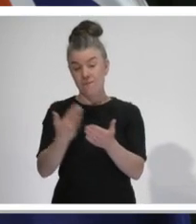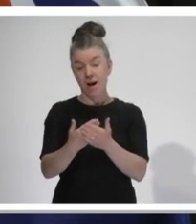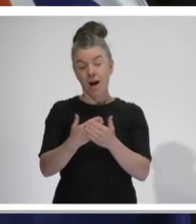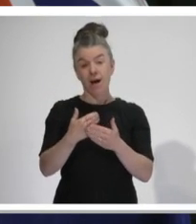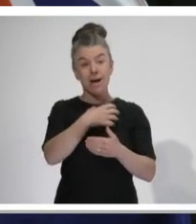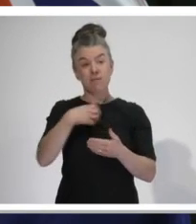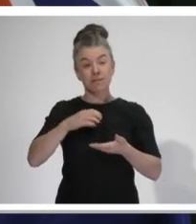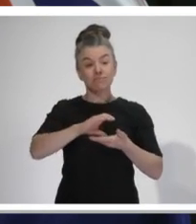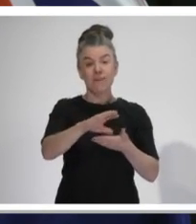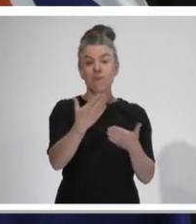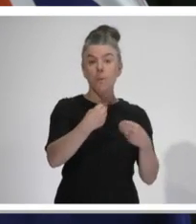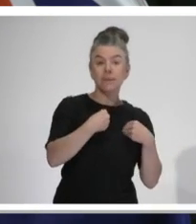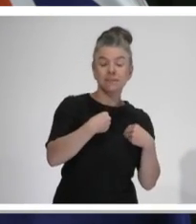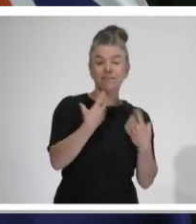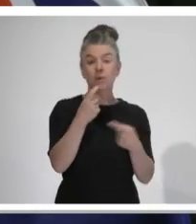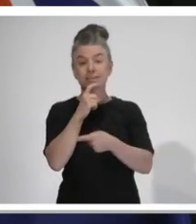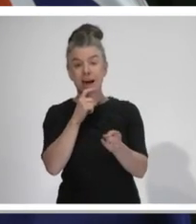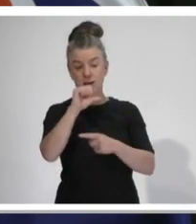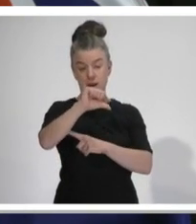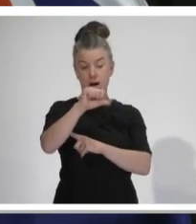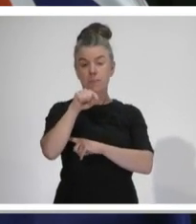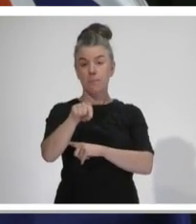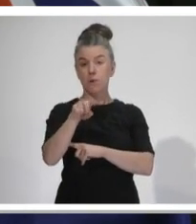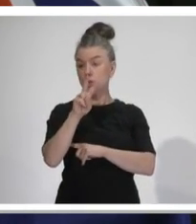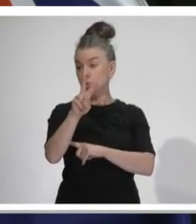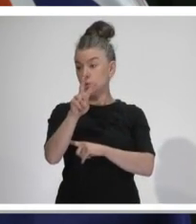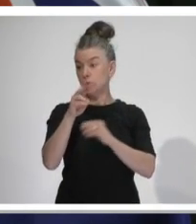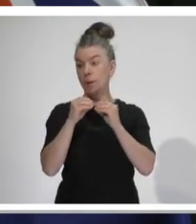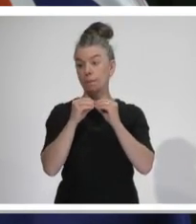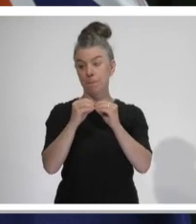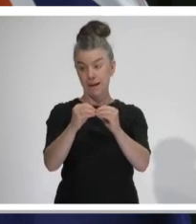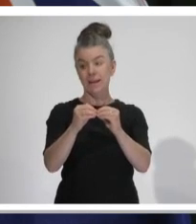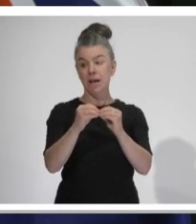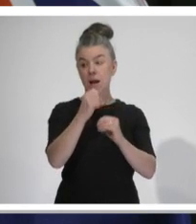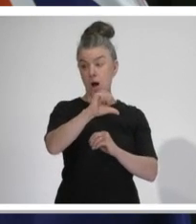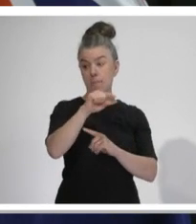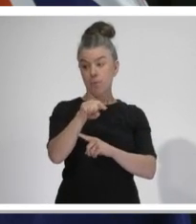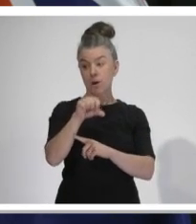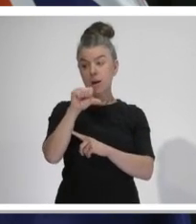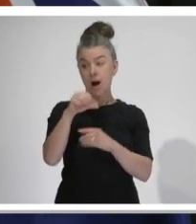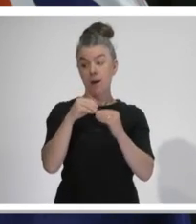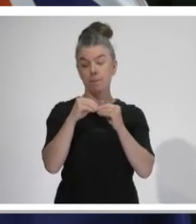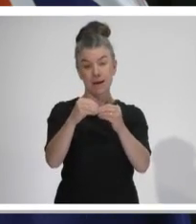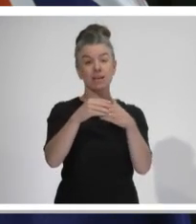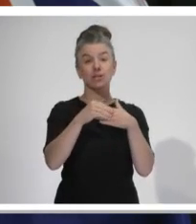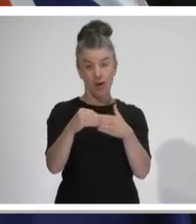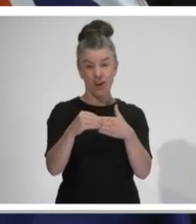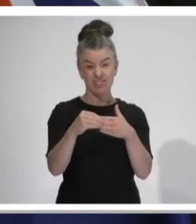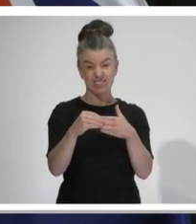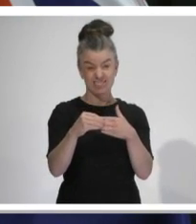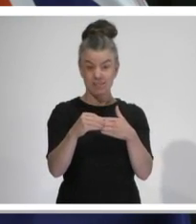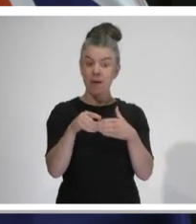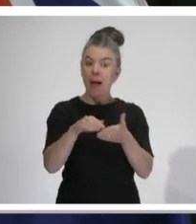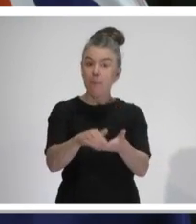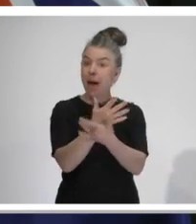billion since we announced it on March 17th and is protecting the jobs and incomes of 1.6 million